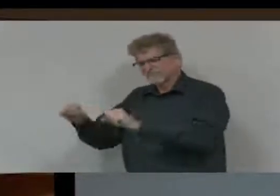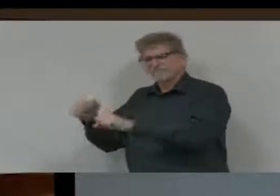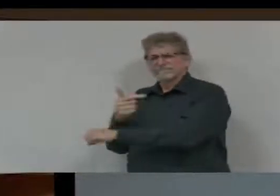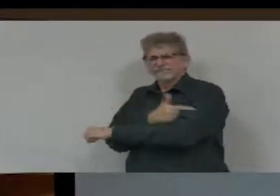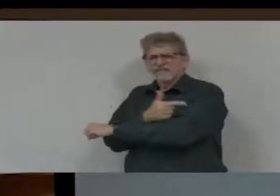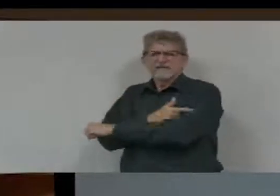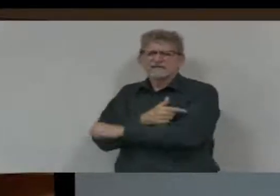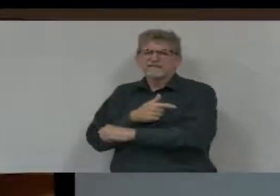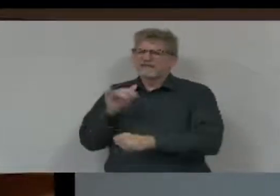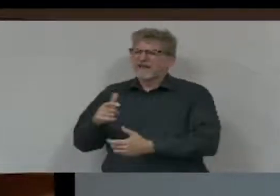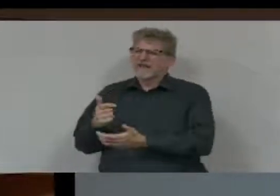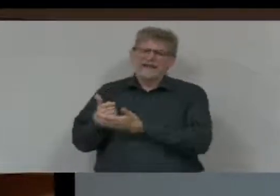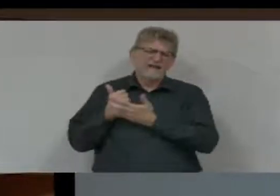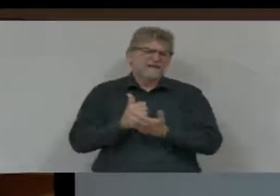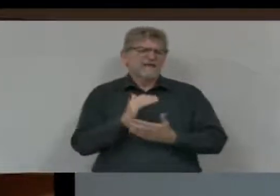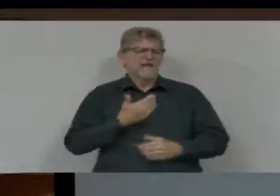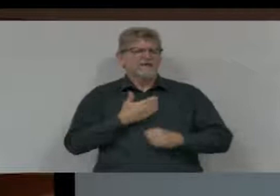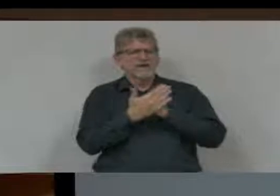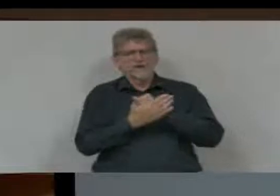pandemic.